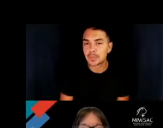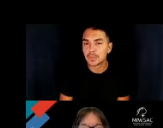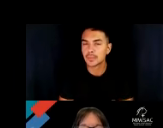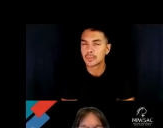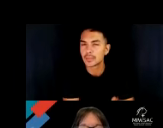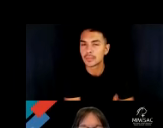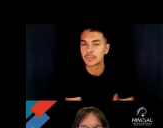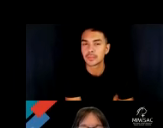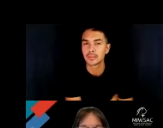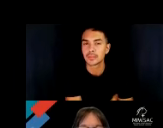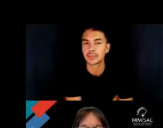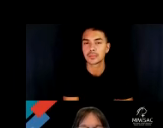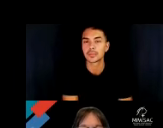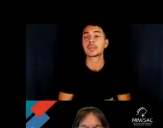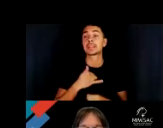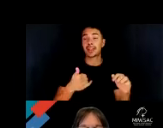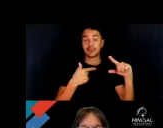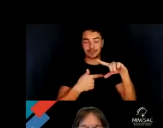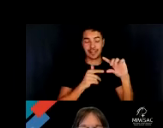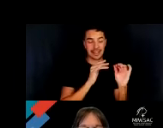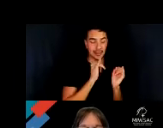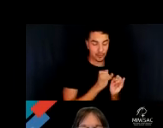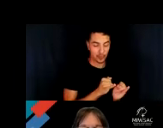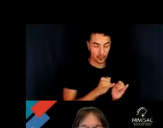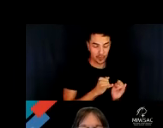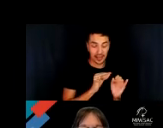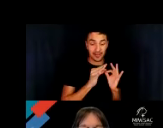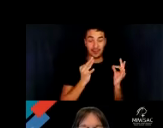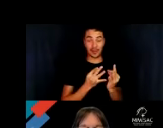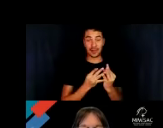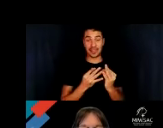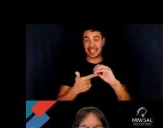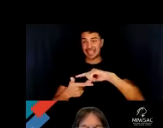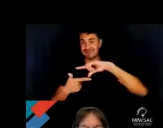How does sexual assault impact the health and well-being of the Native community?